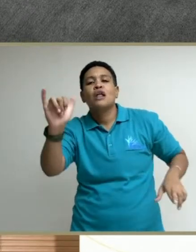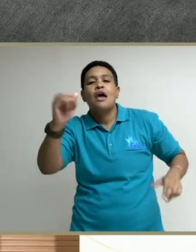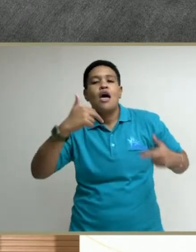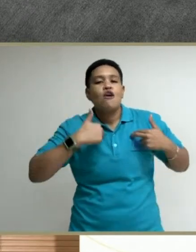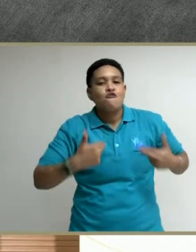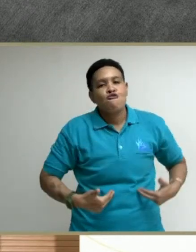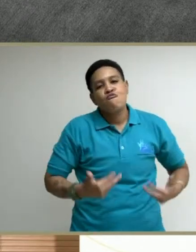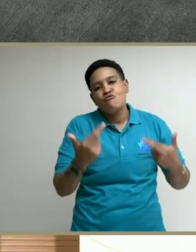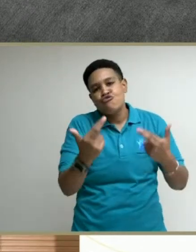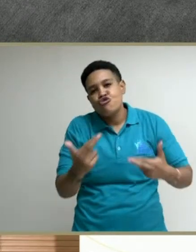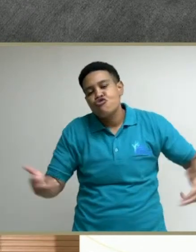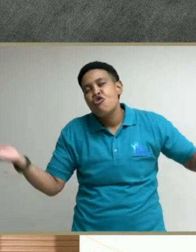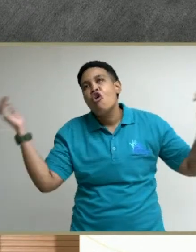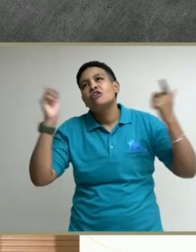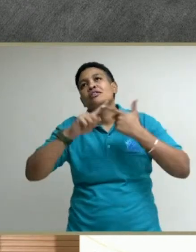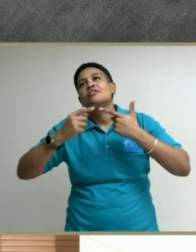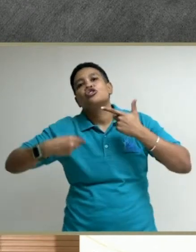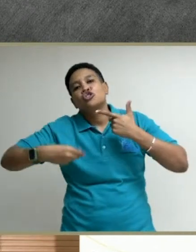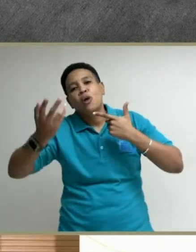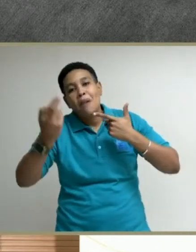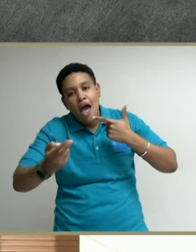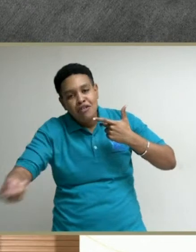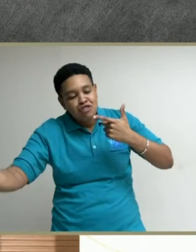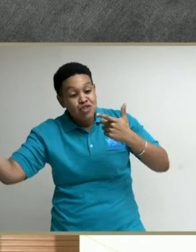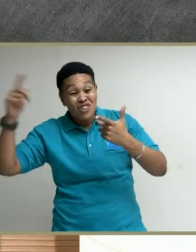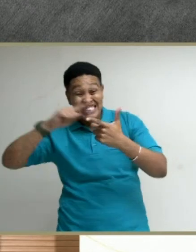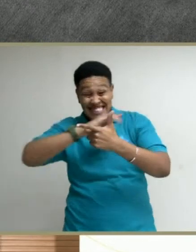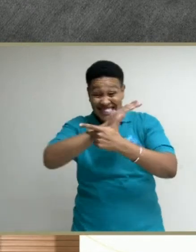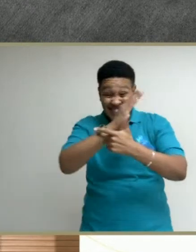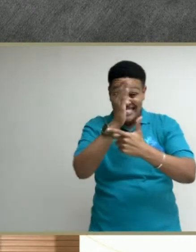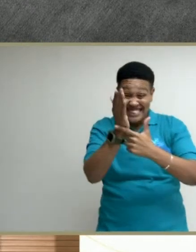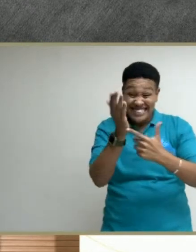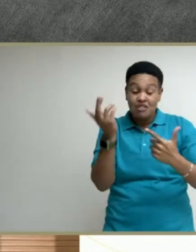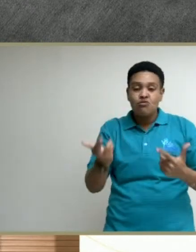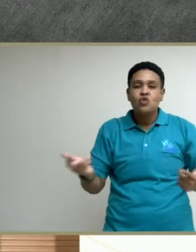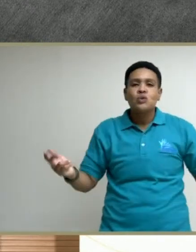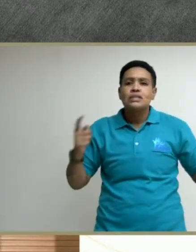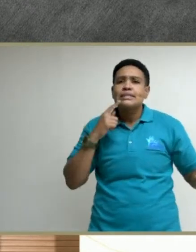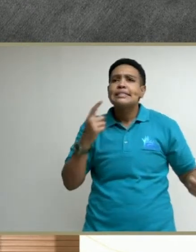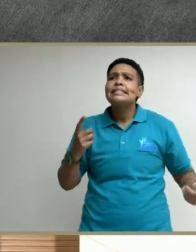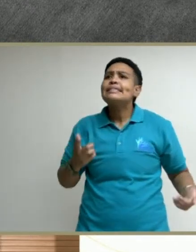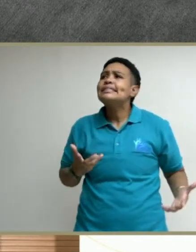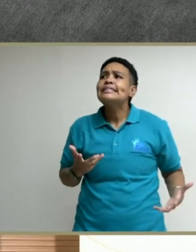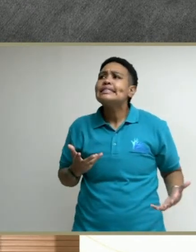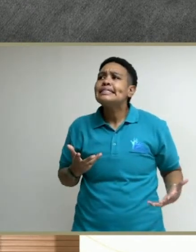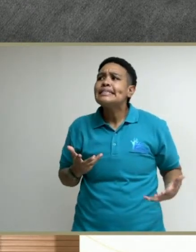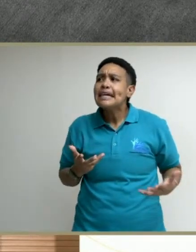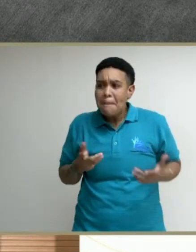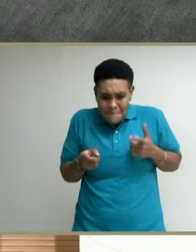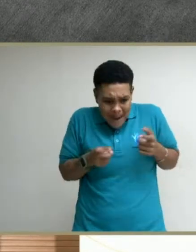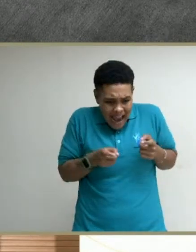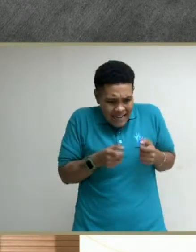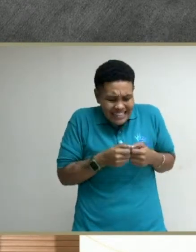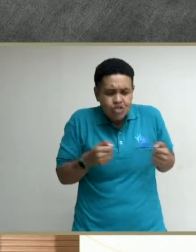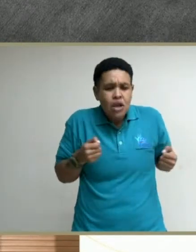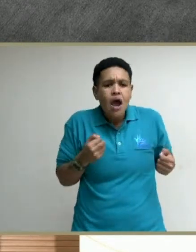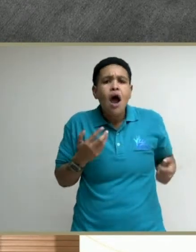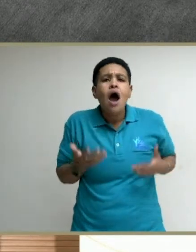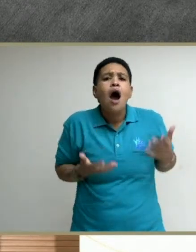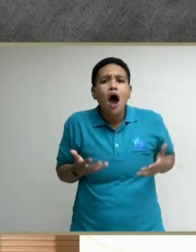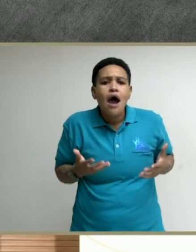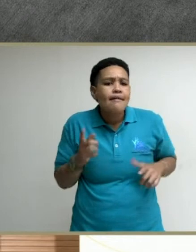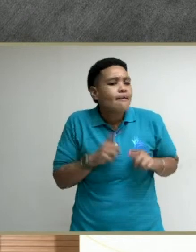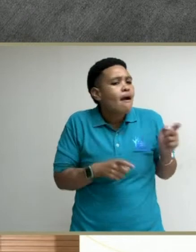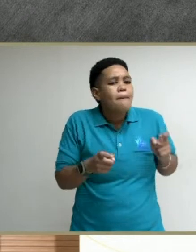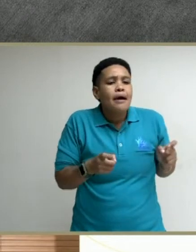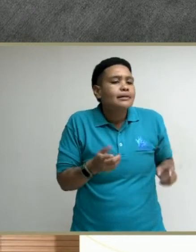human resources, supply resources, all of those are stretched to be able to manage the number of cases we have in